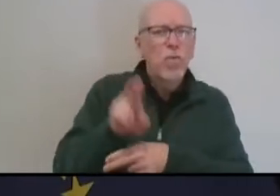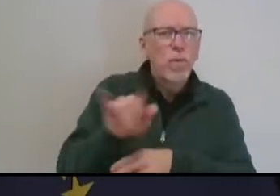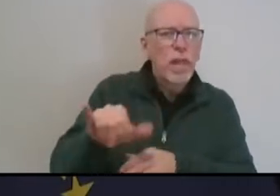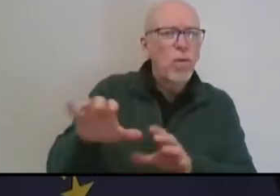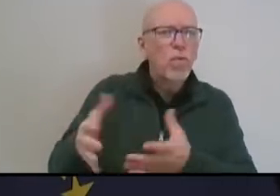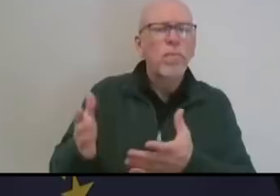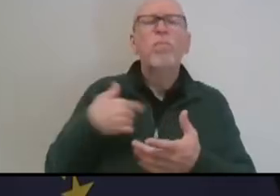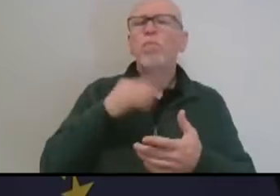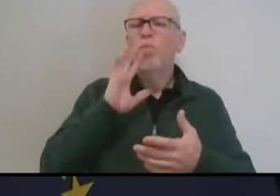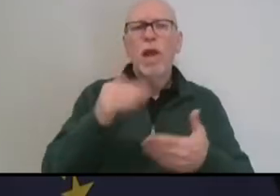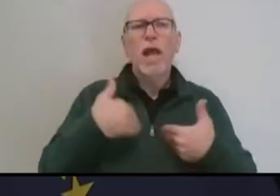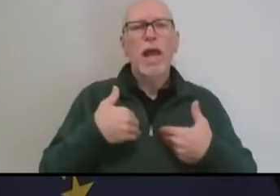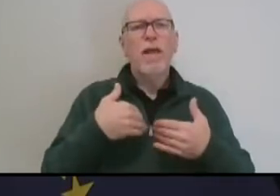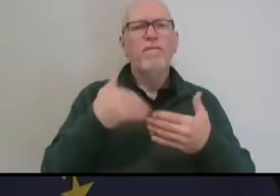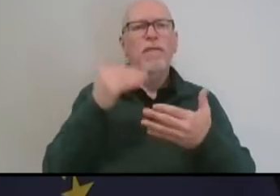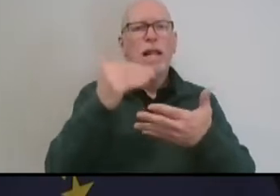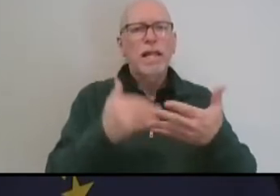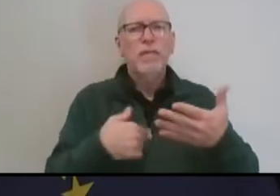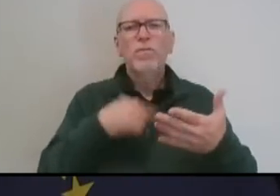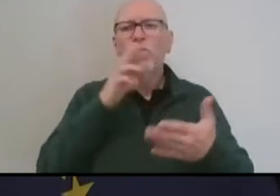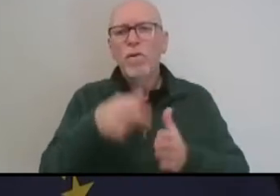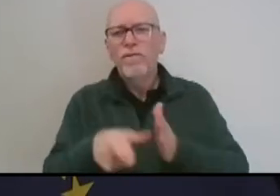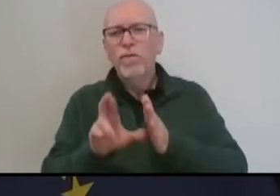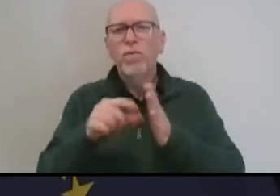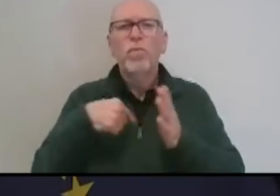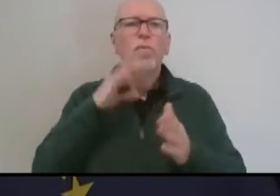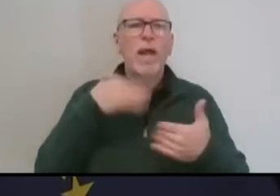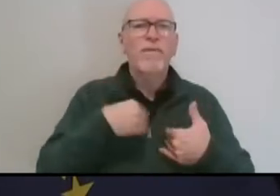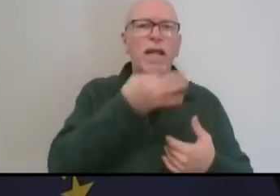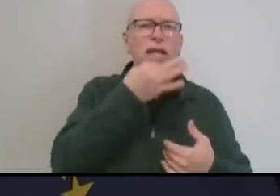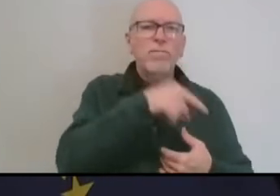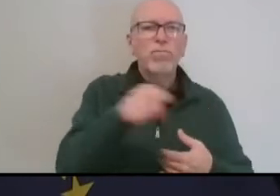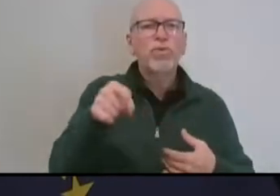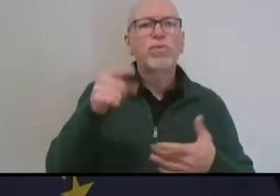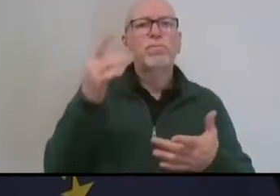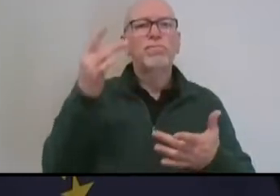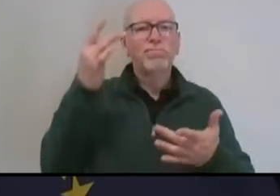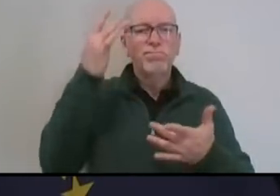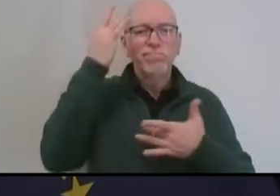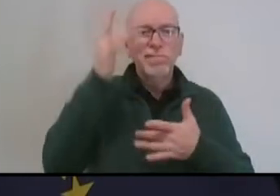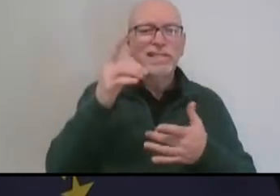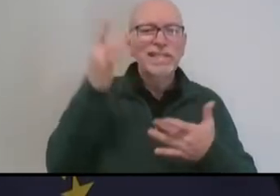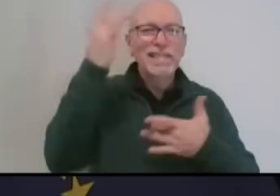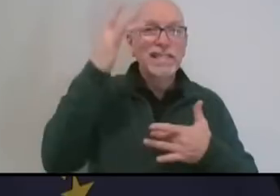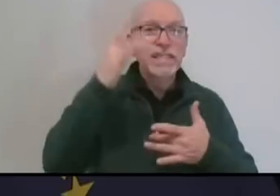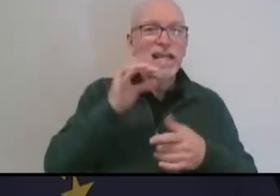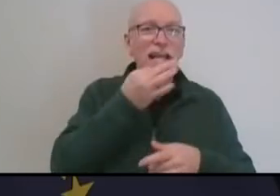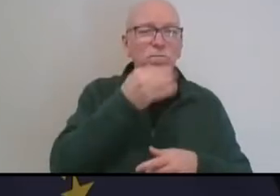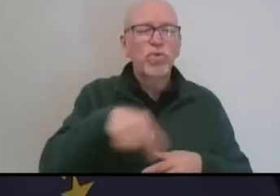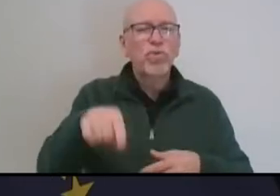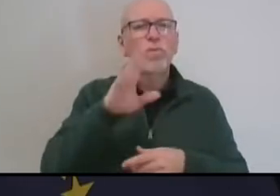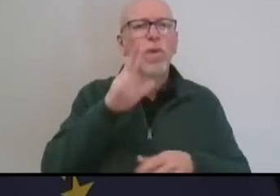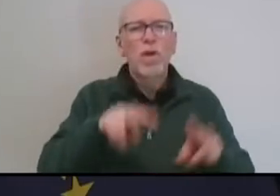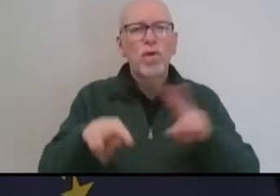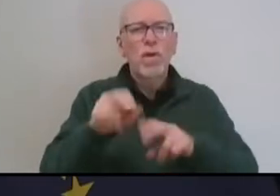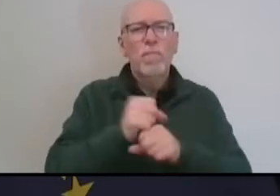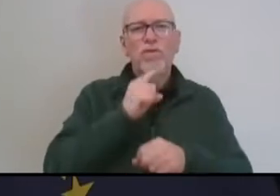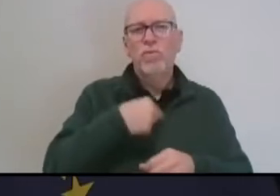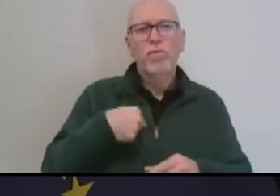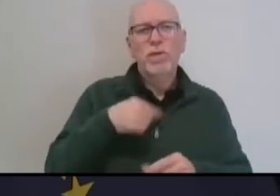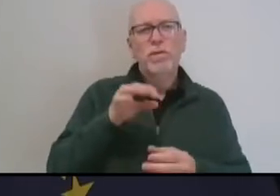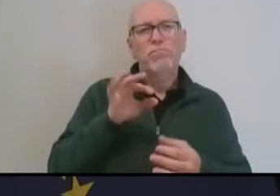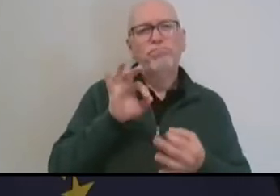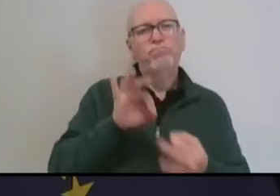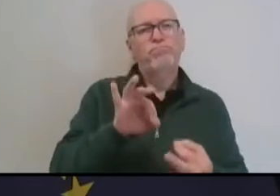with that list. We'll get it reviewed. We'll have the experts, our infectious disease experts, and other people take a look at it to make sure we're right on track. And we